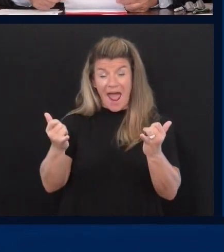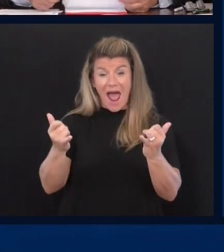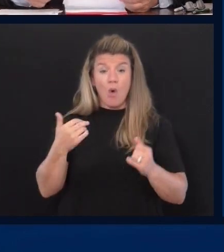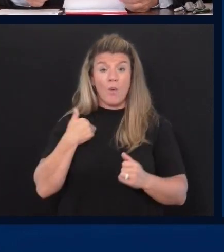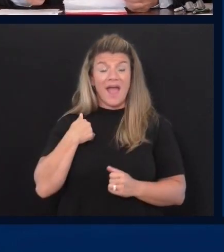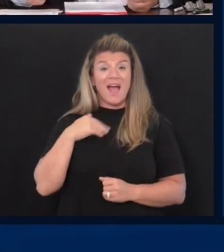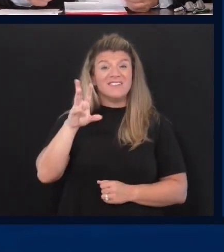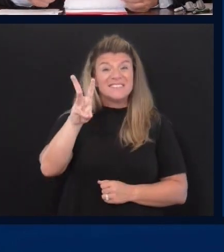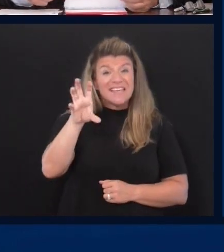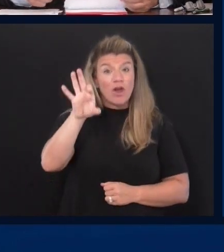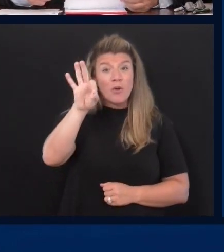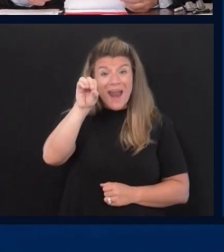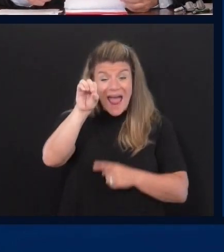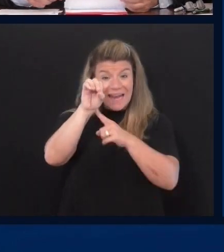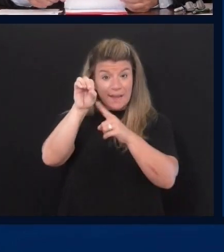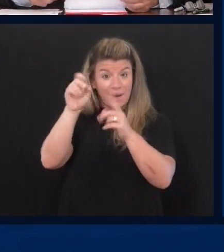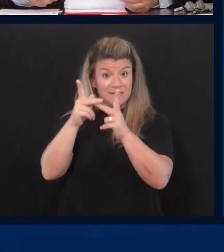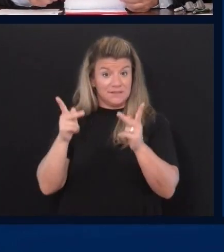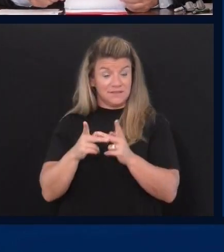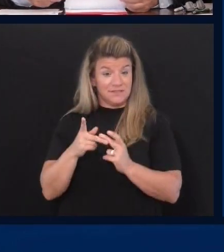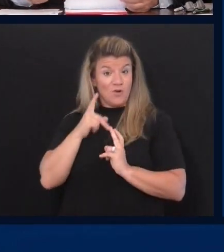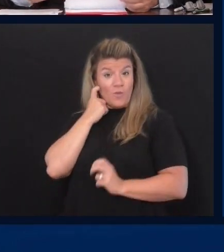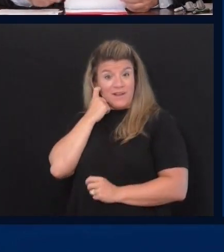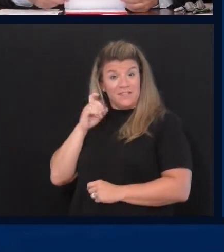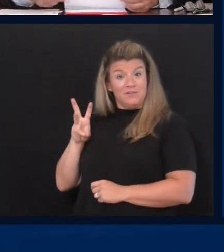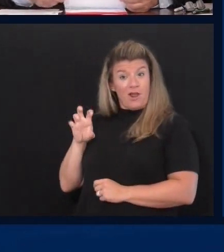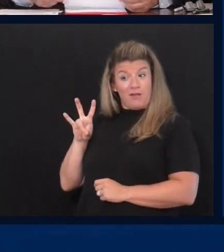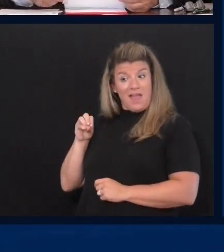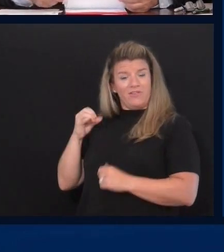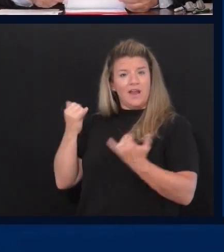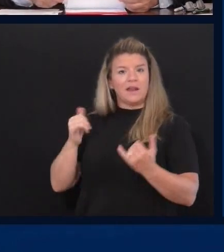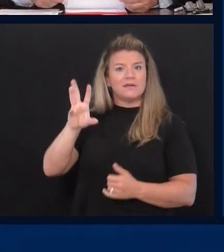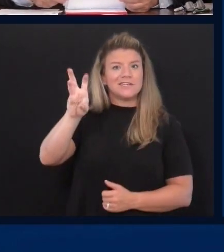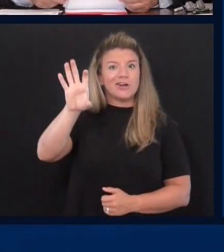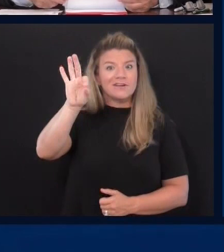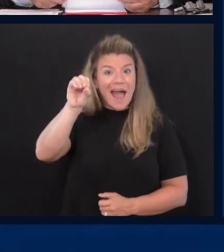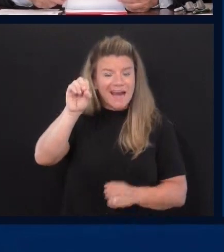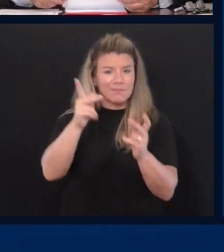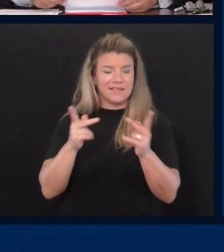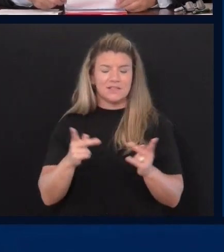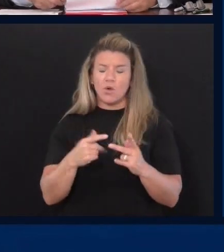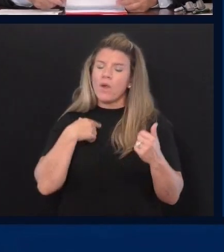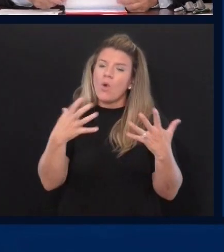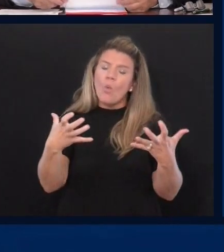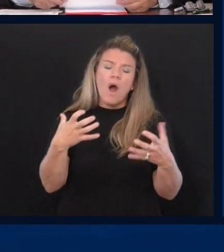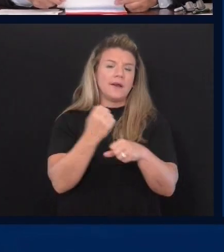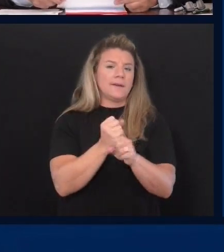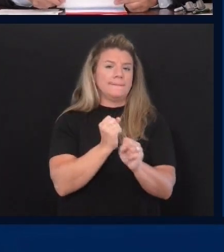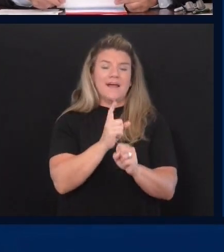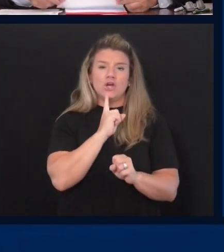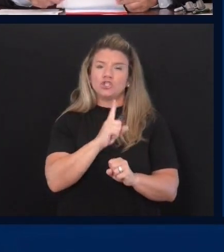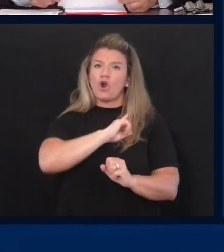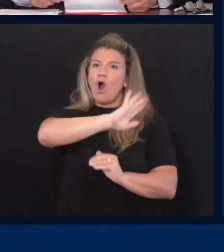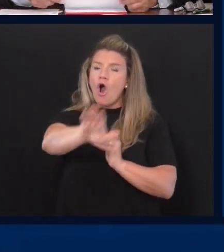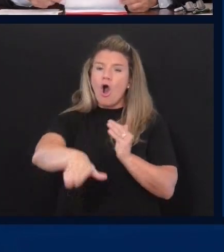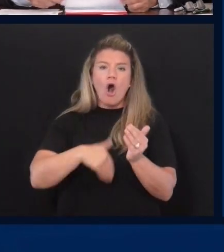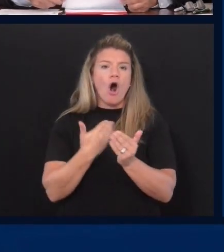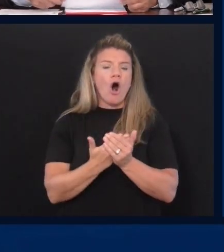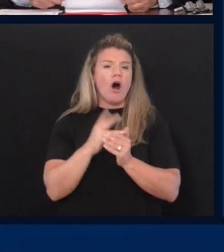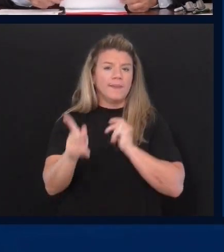dropped the number of employees from 5 to 1. So any of our small businesses that have 1 to 35 employees